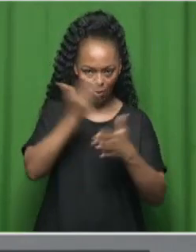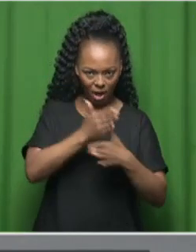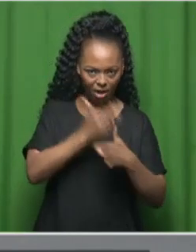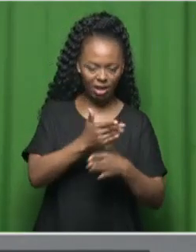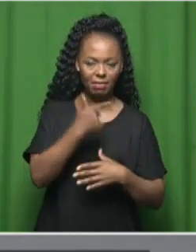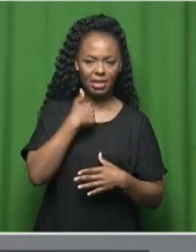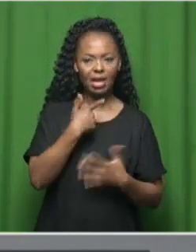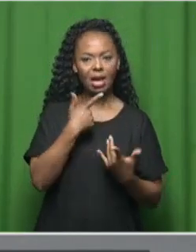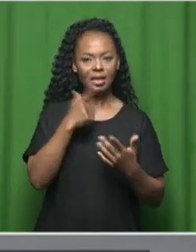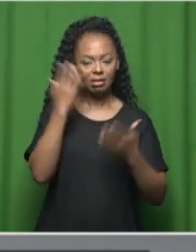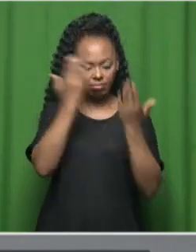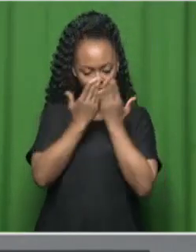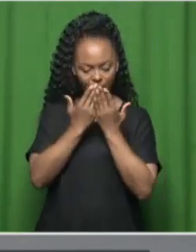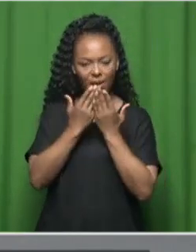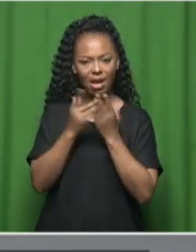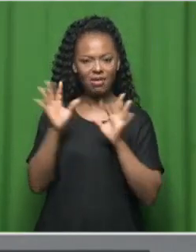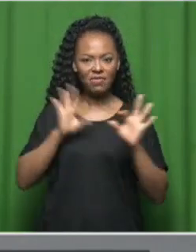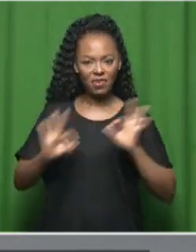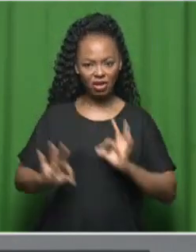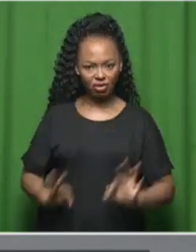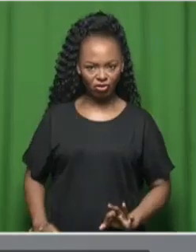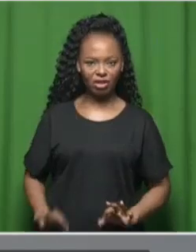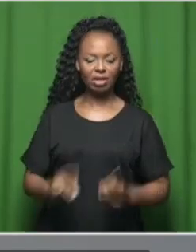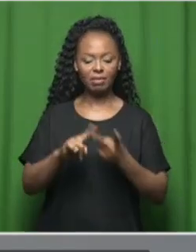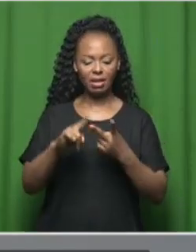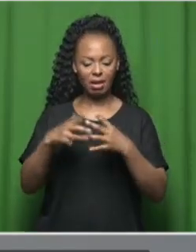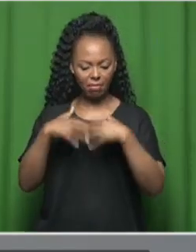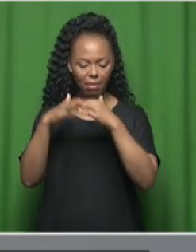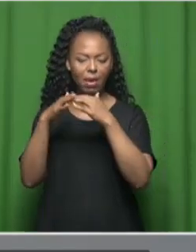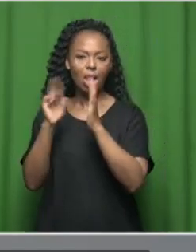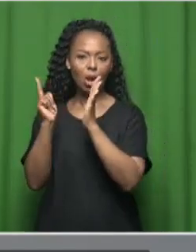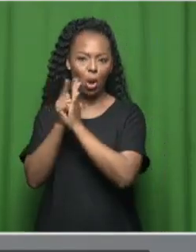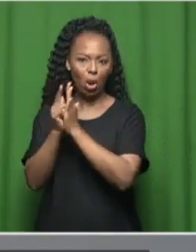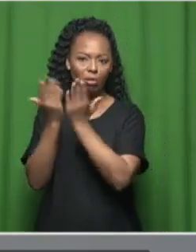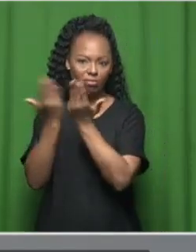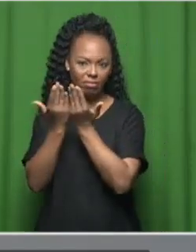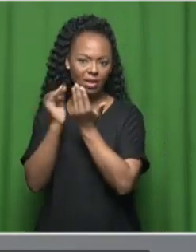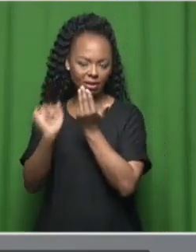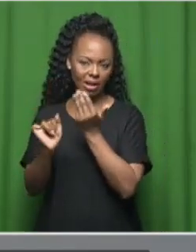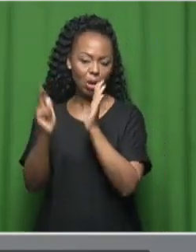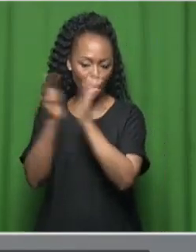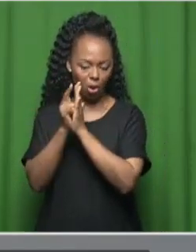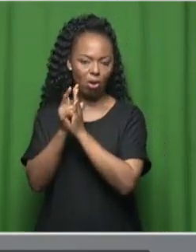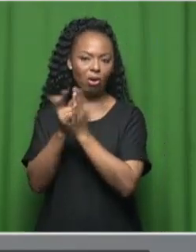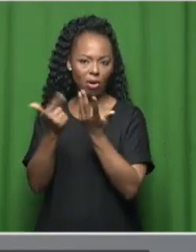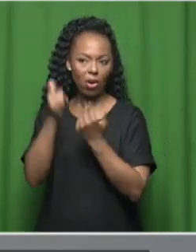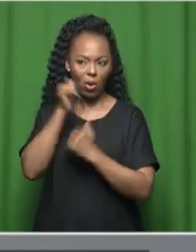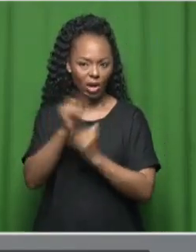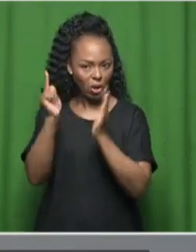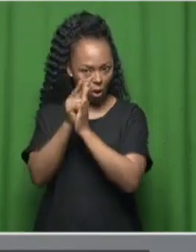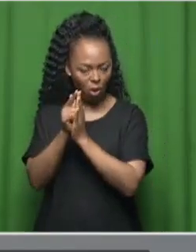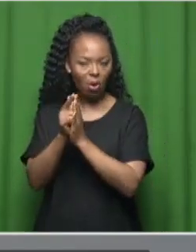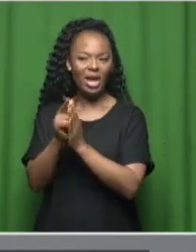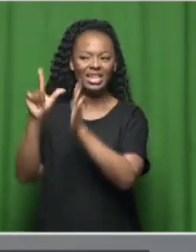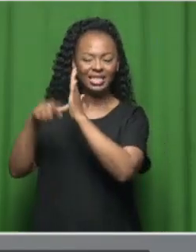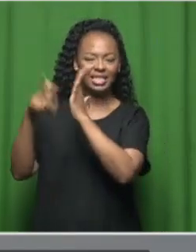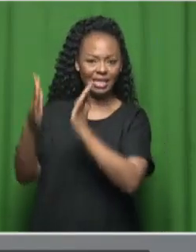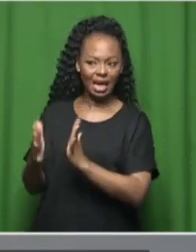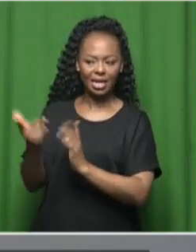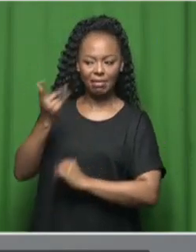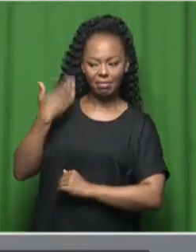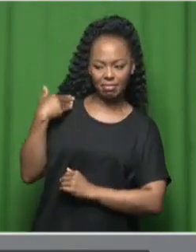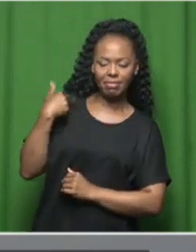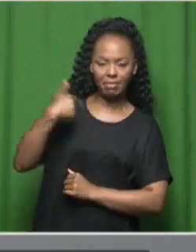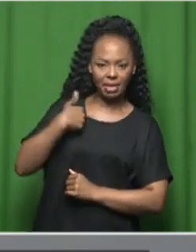study law and obtained my law degree. When I obtained my law degree, the designers themselves reached out and said, we don't know a better